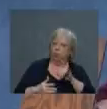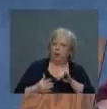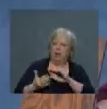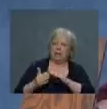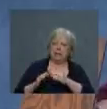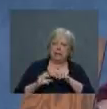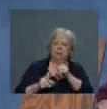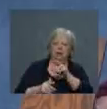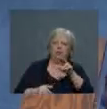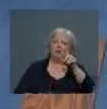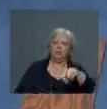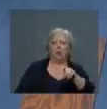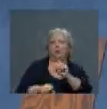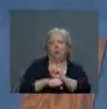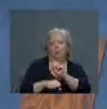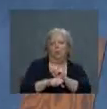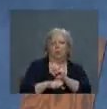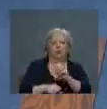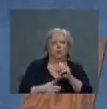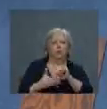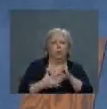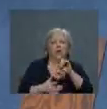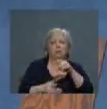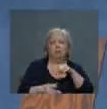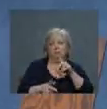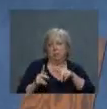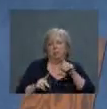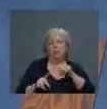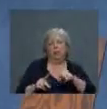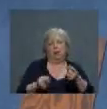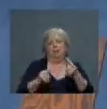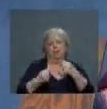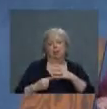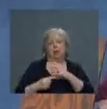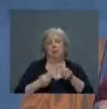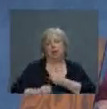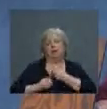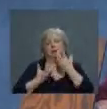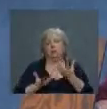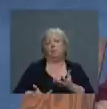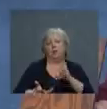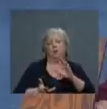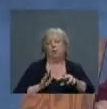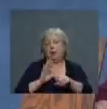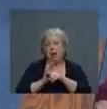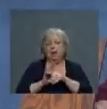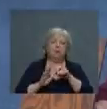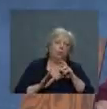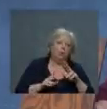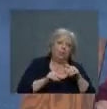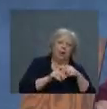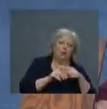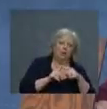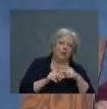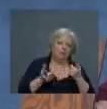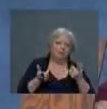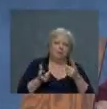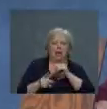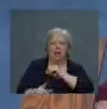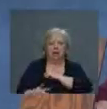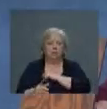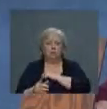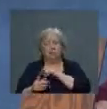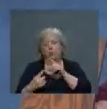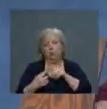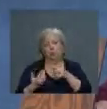of Little Rock is supposed to be, so that you can come and voice your negative or your positive